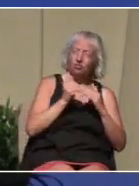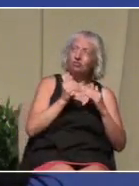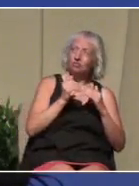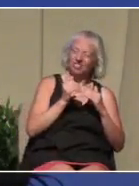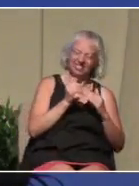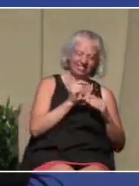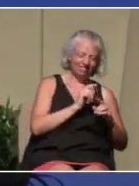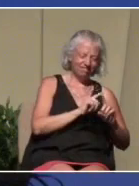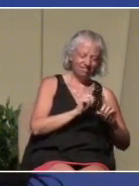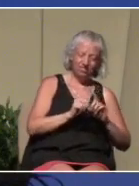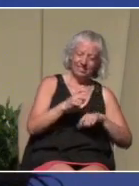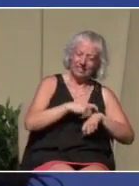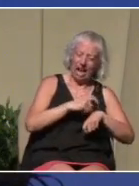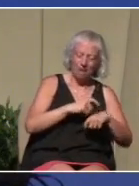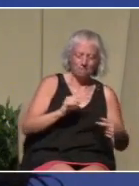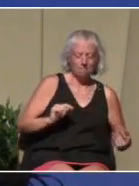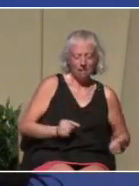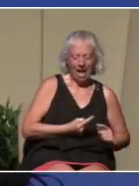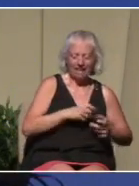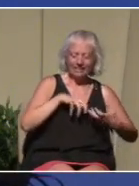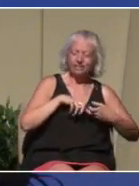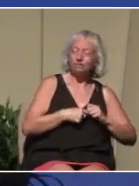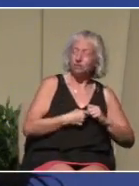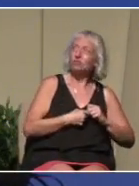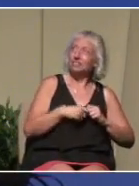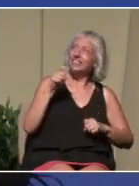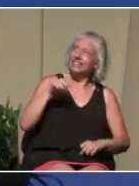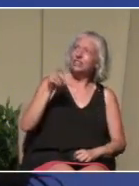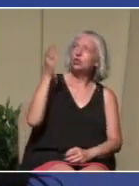those times of pain and suffering.